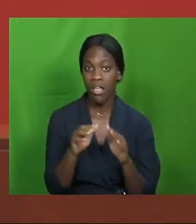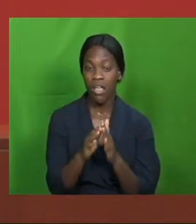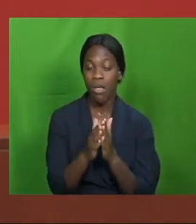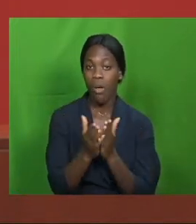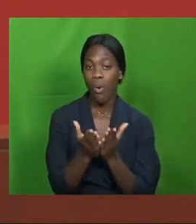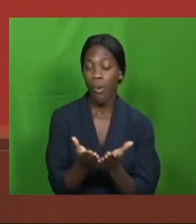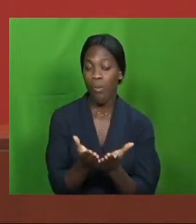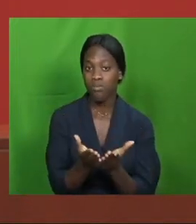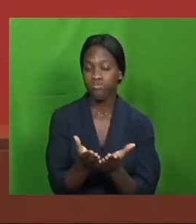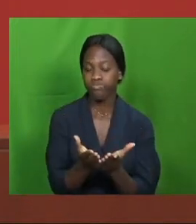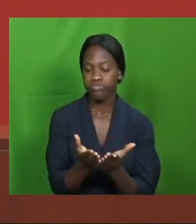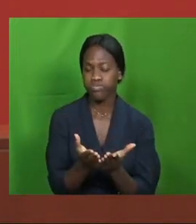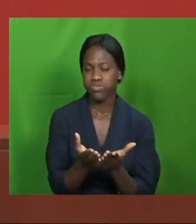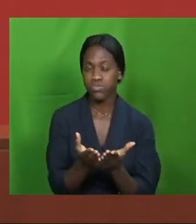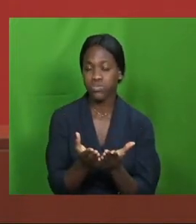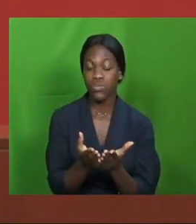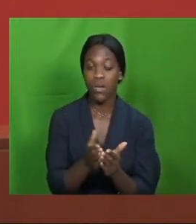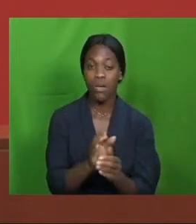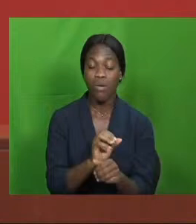July